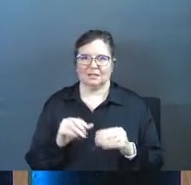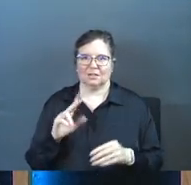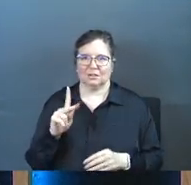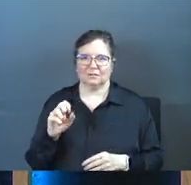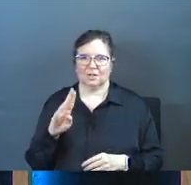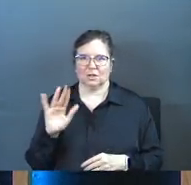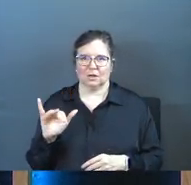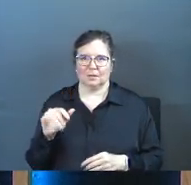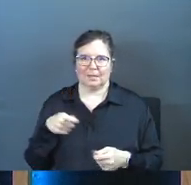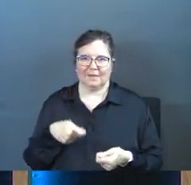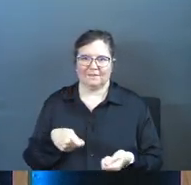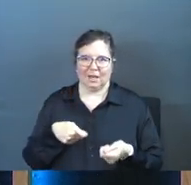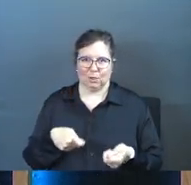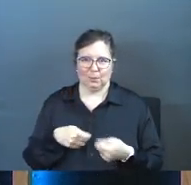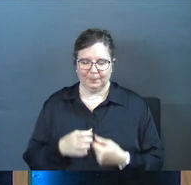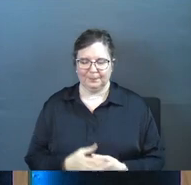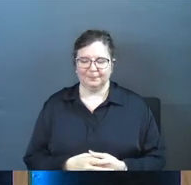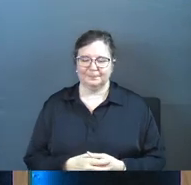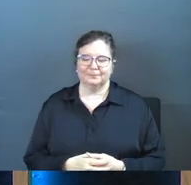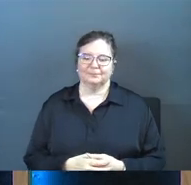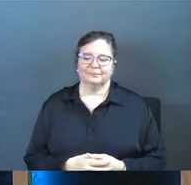Kirby vacuum.